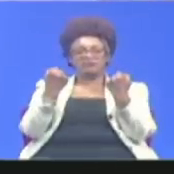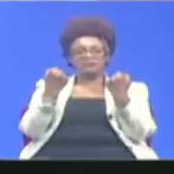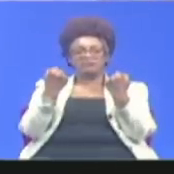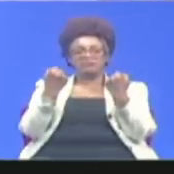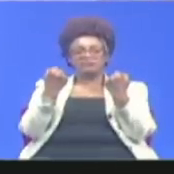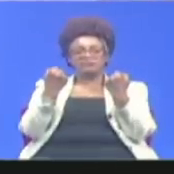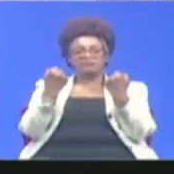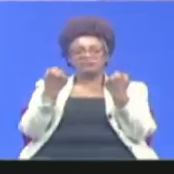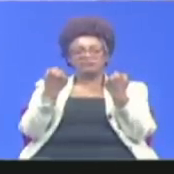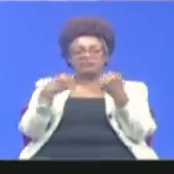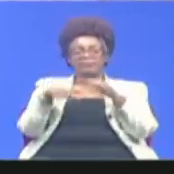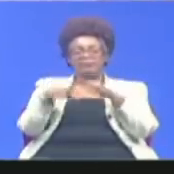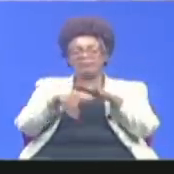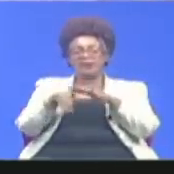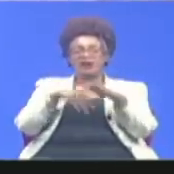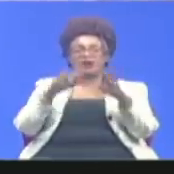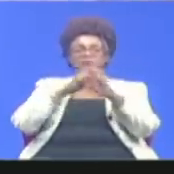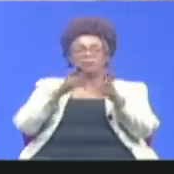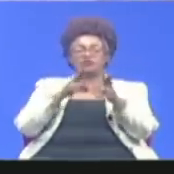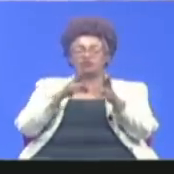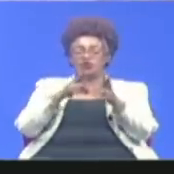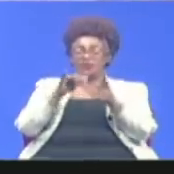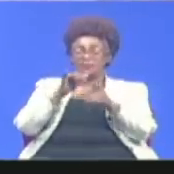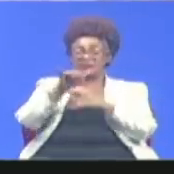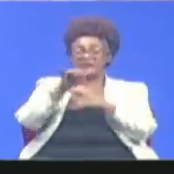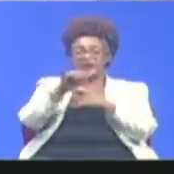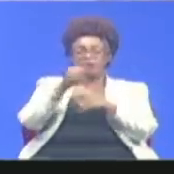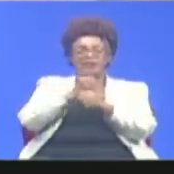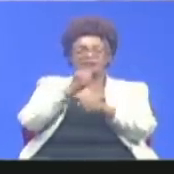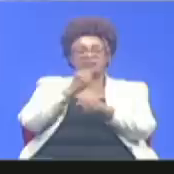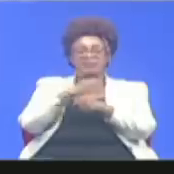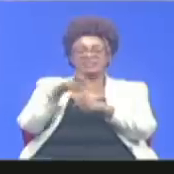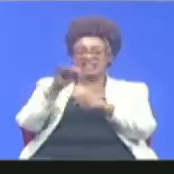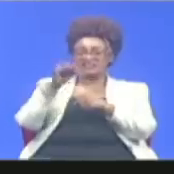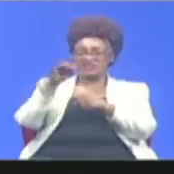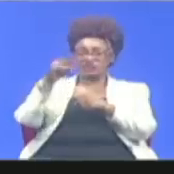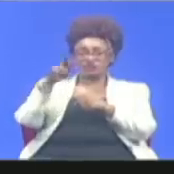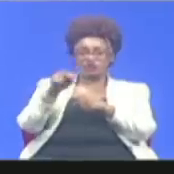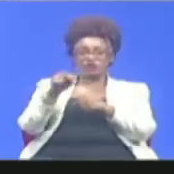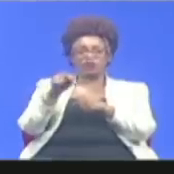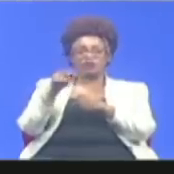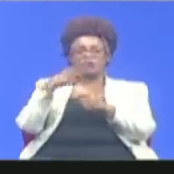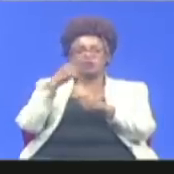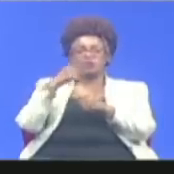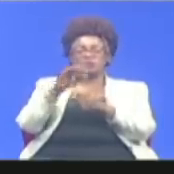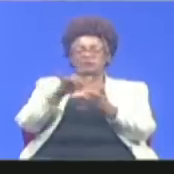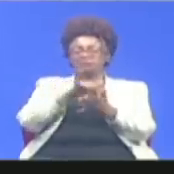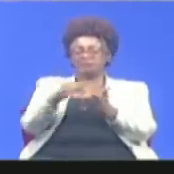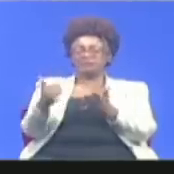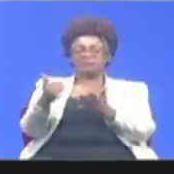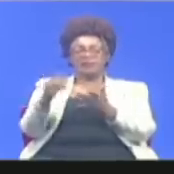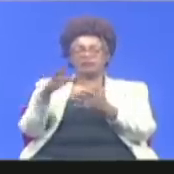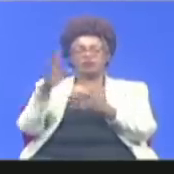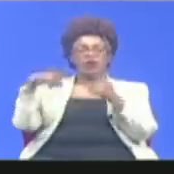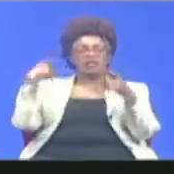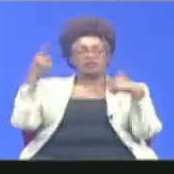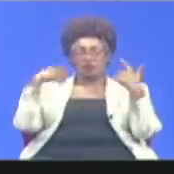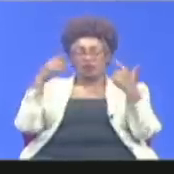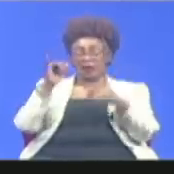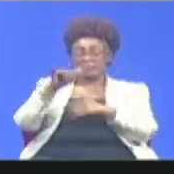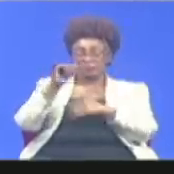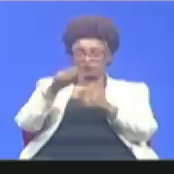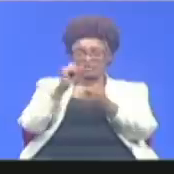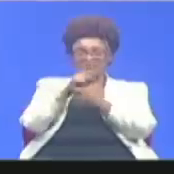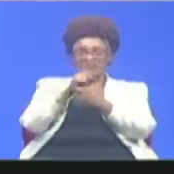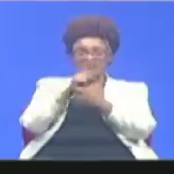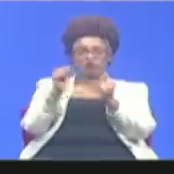Meanwhile, a preliminary report on the plane operated by Silverstone Air, which skied off the runway at Wilson Airport on the 11th of